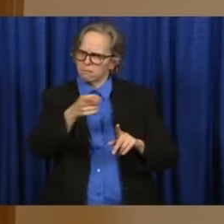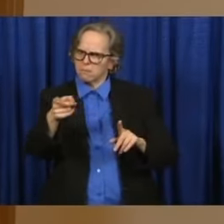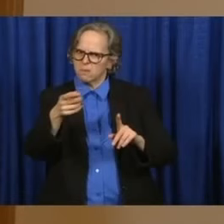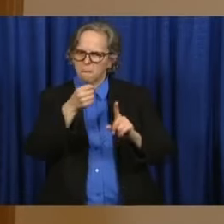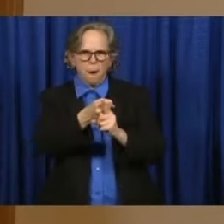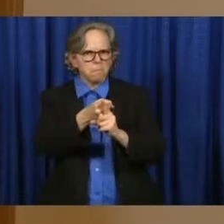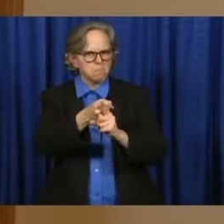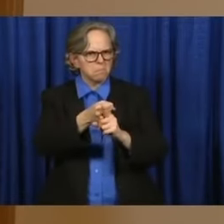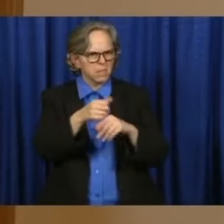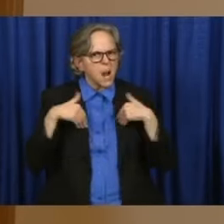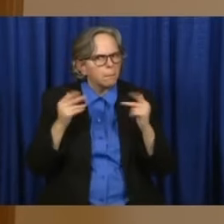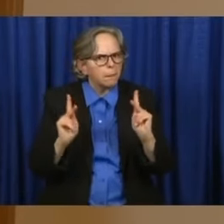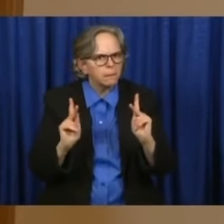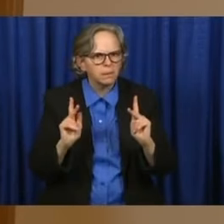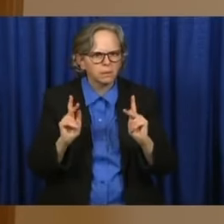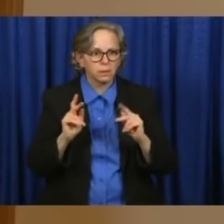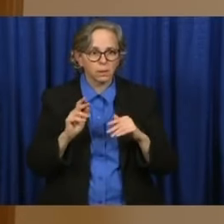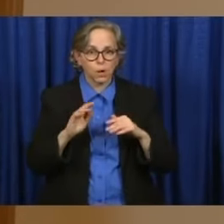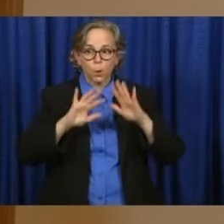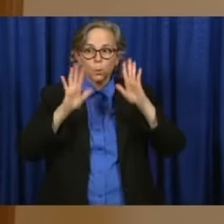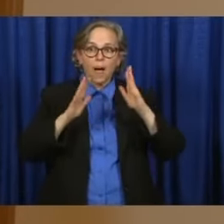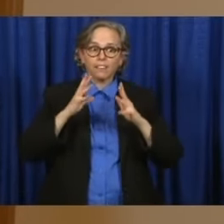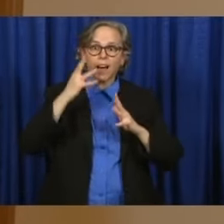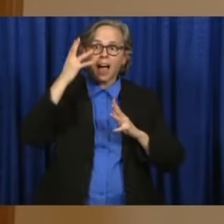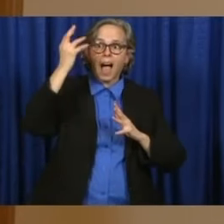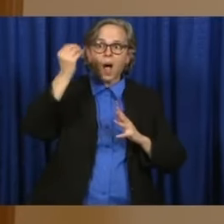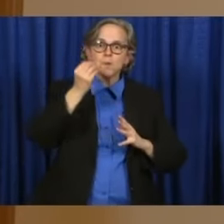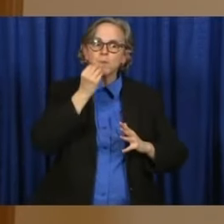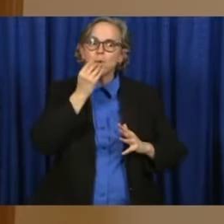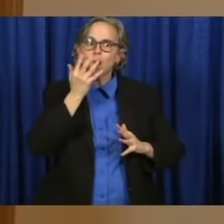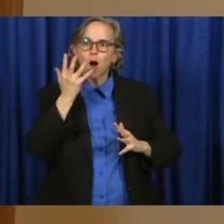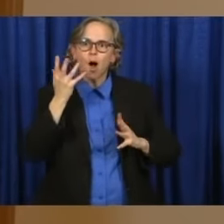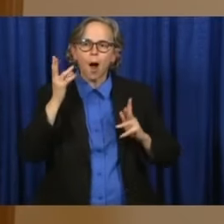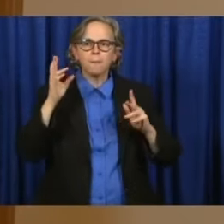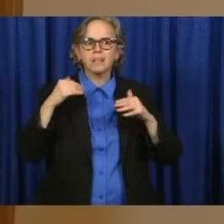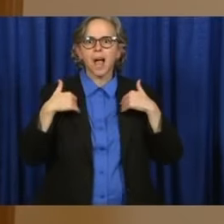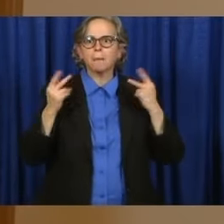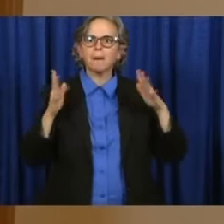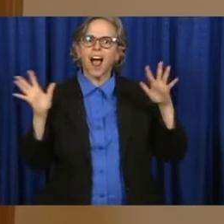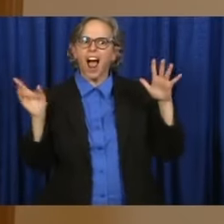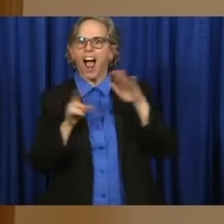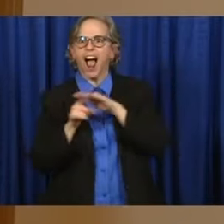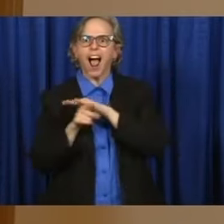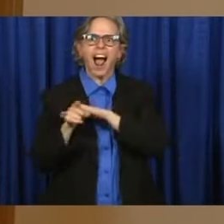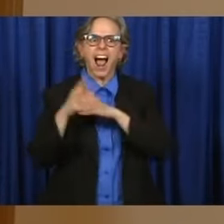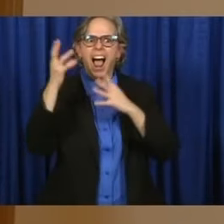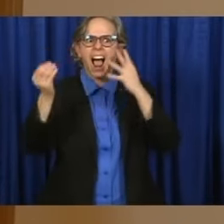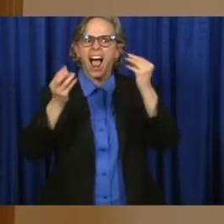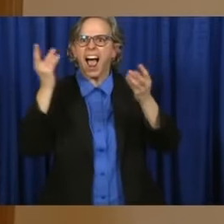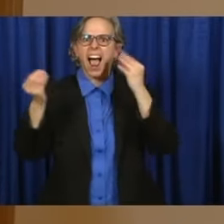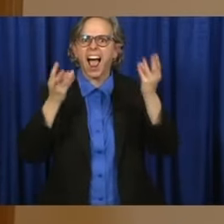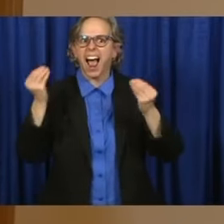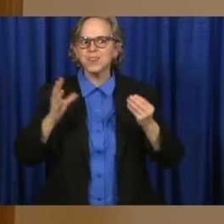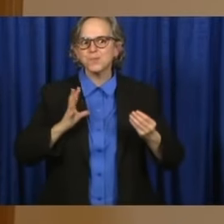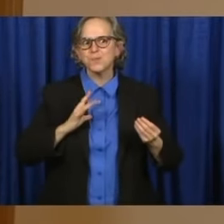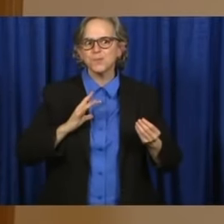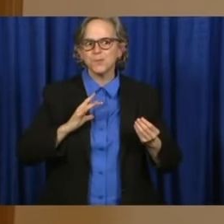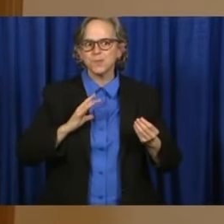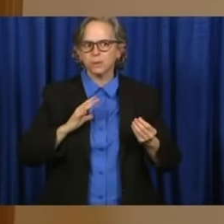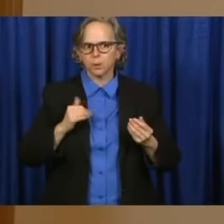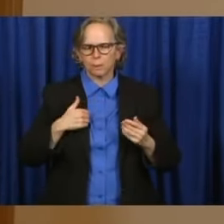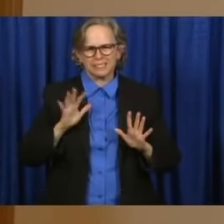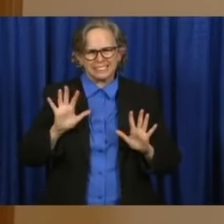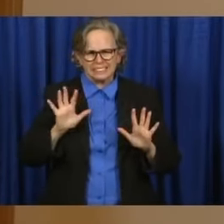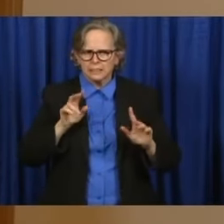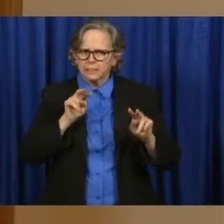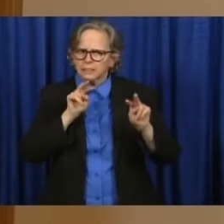is getting better, we've talked a lot about young people taking the time to take this very seriously, and